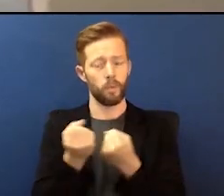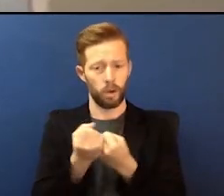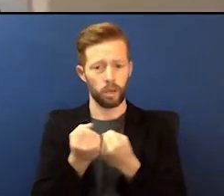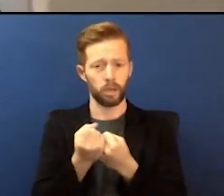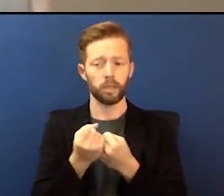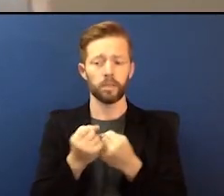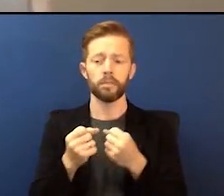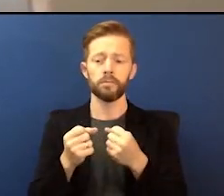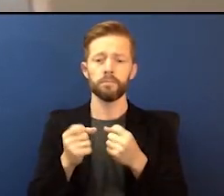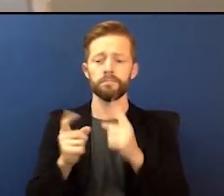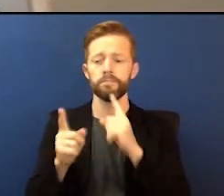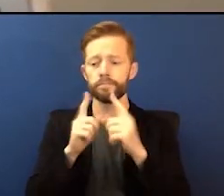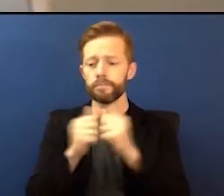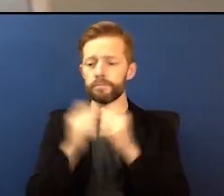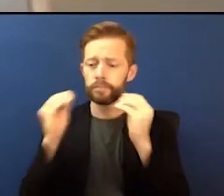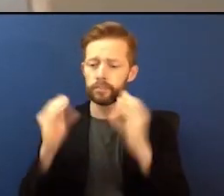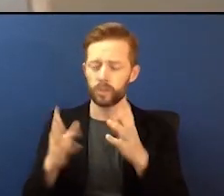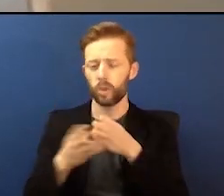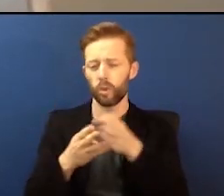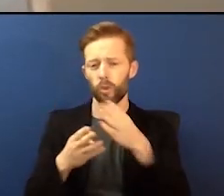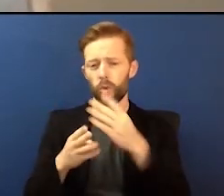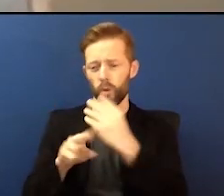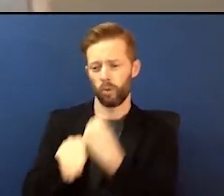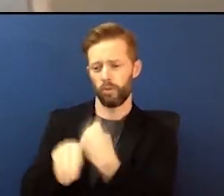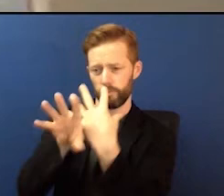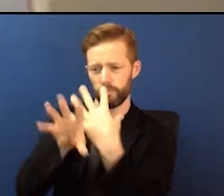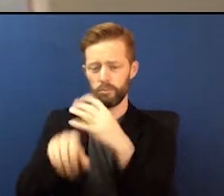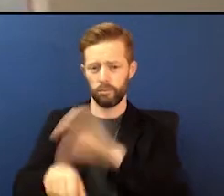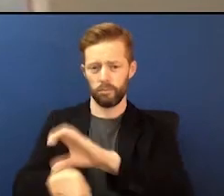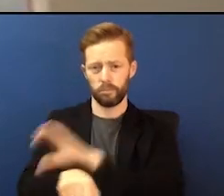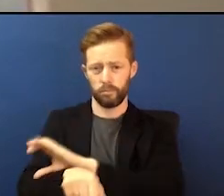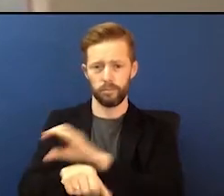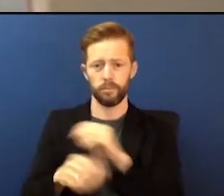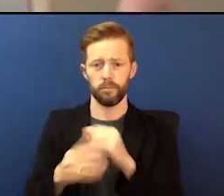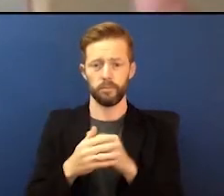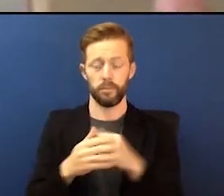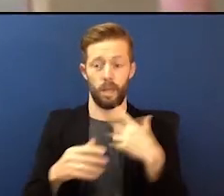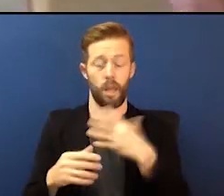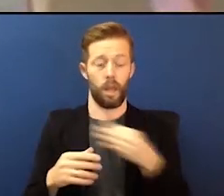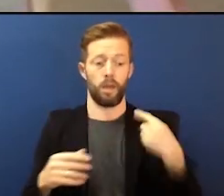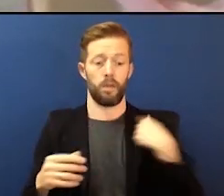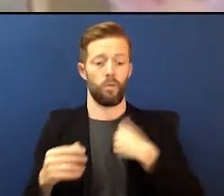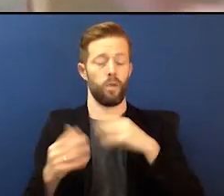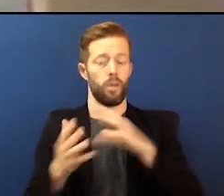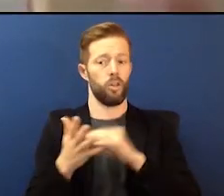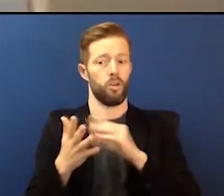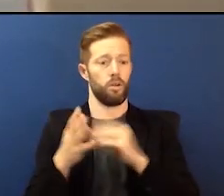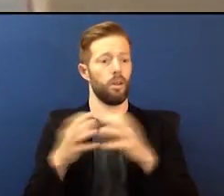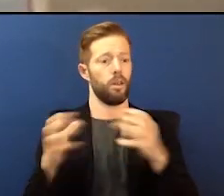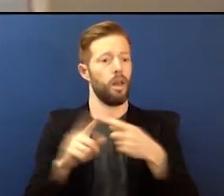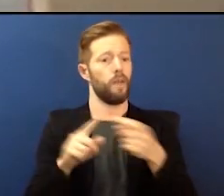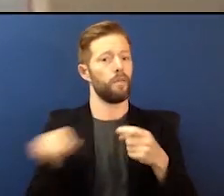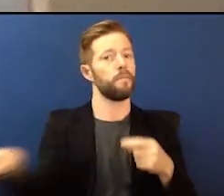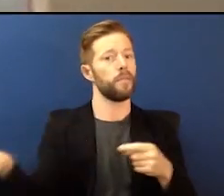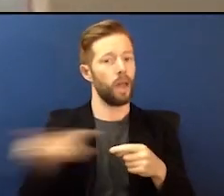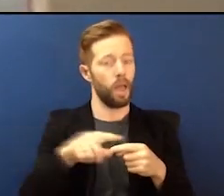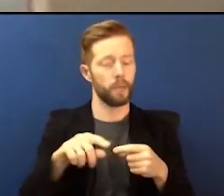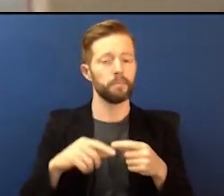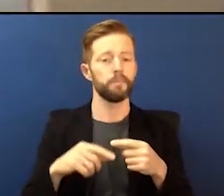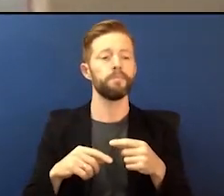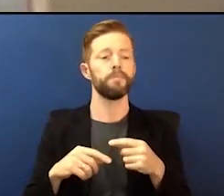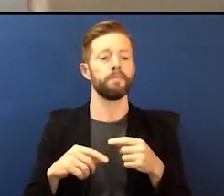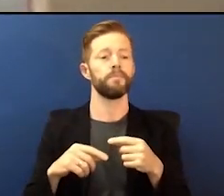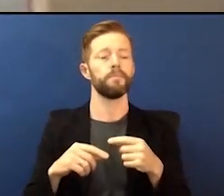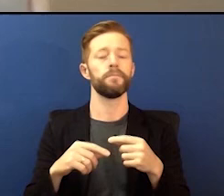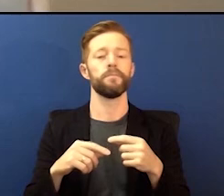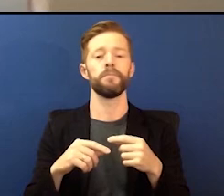supporting conversations with teachers virtually, and to be honest, we're learning a lot from them. So they're helping us